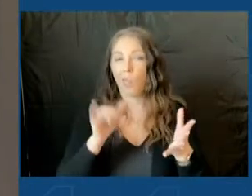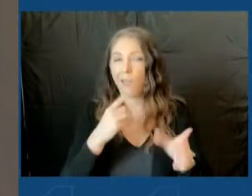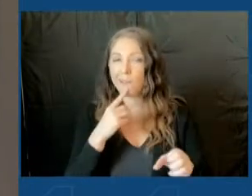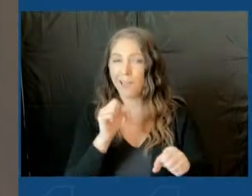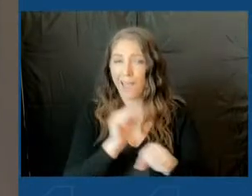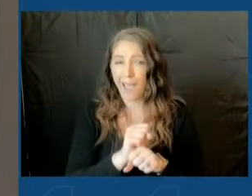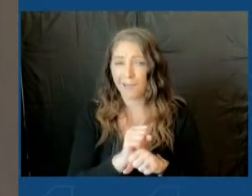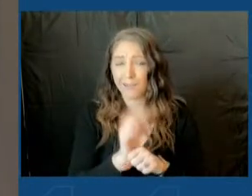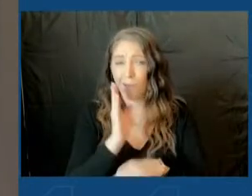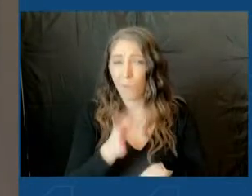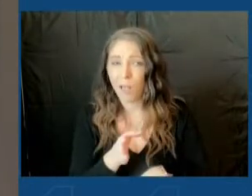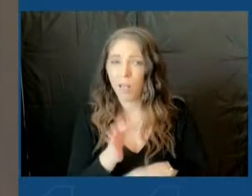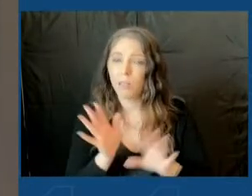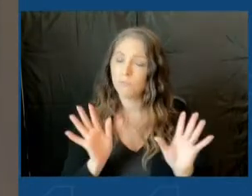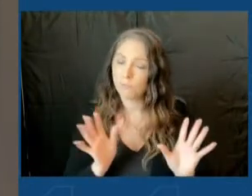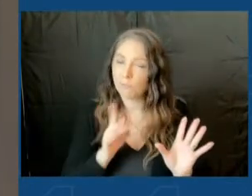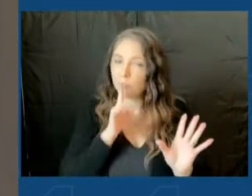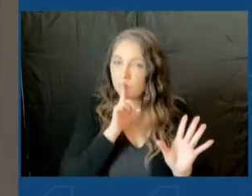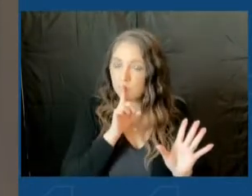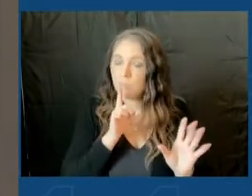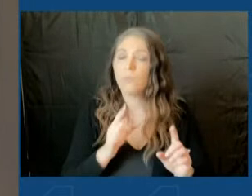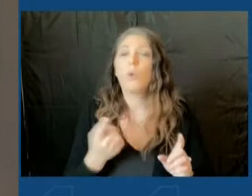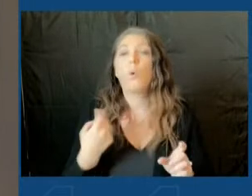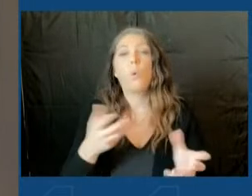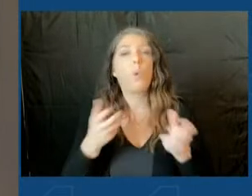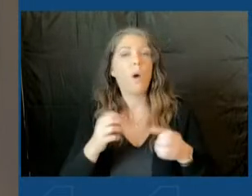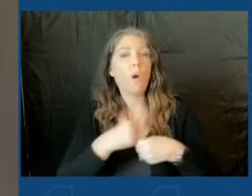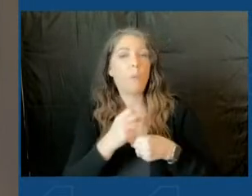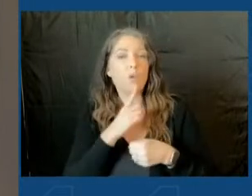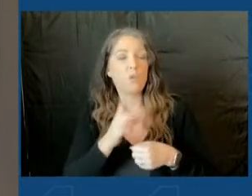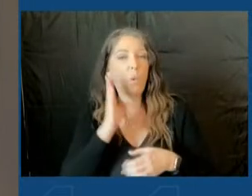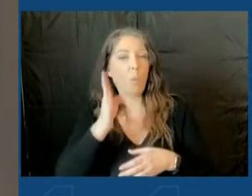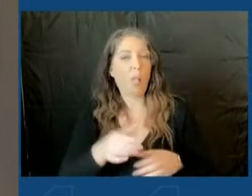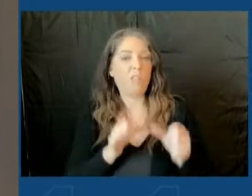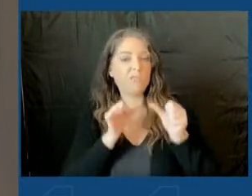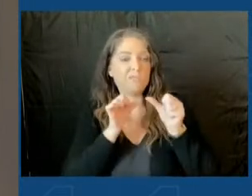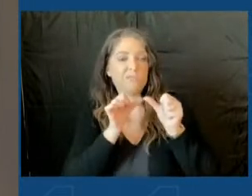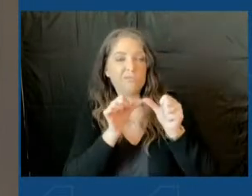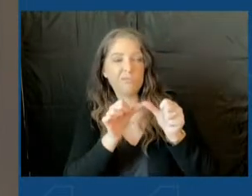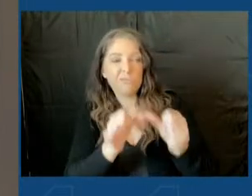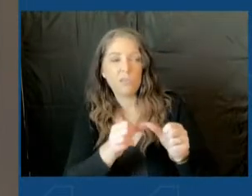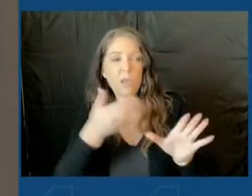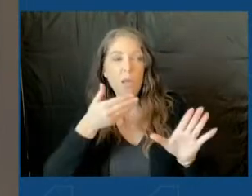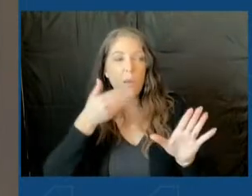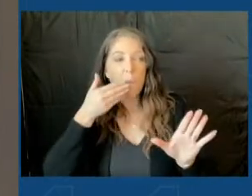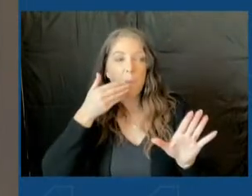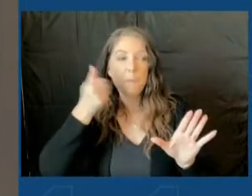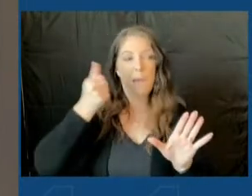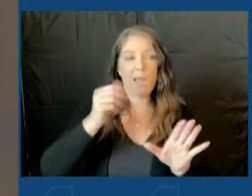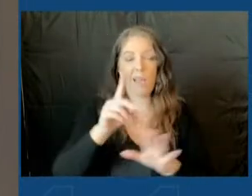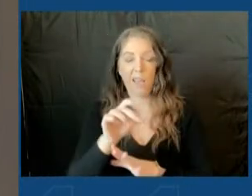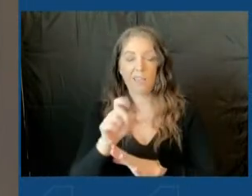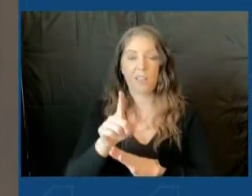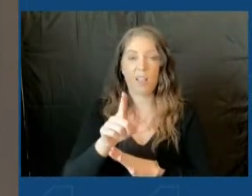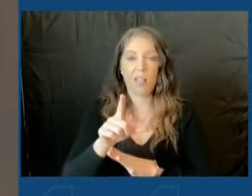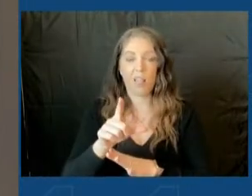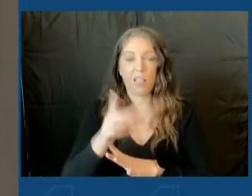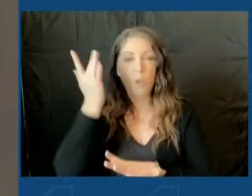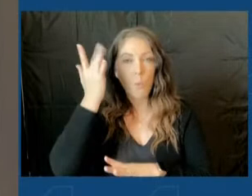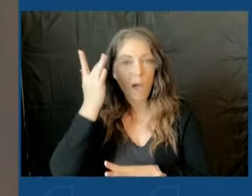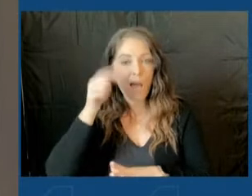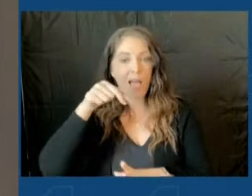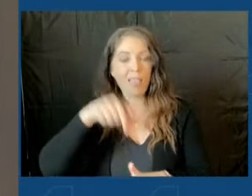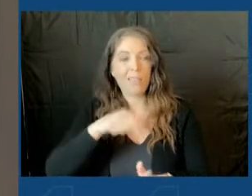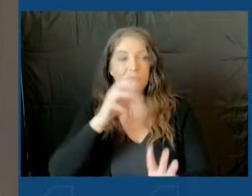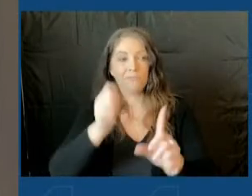be specifically. We want to make sure that we are continuing to get the best deal, because at the end of the day, this is about impacting